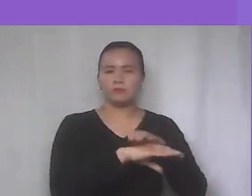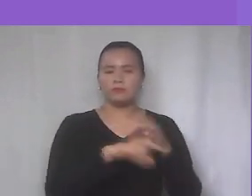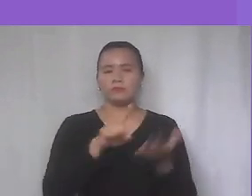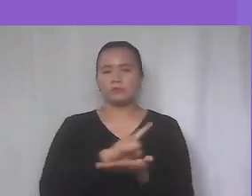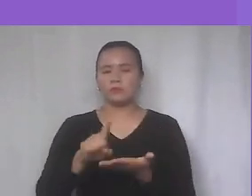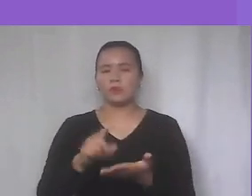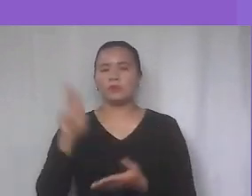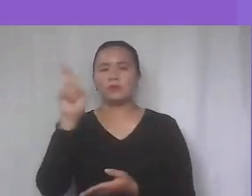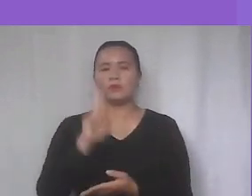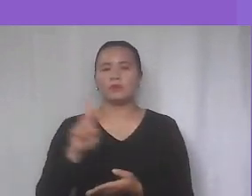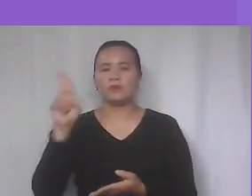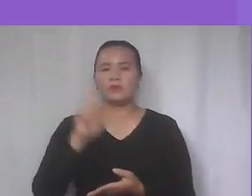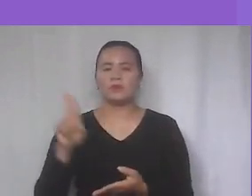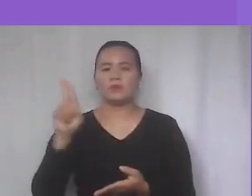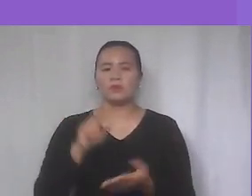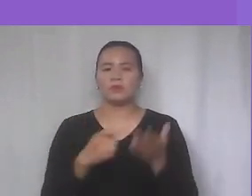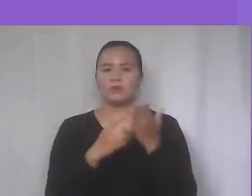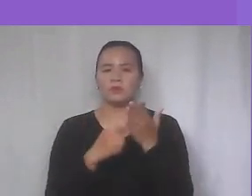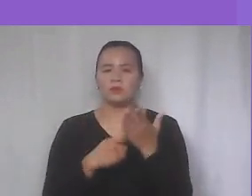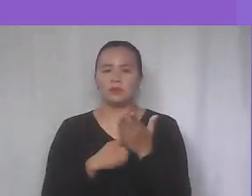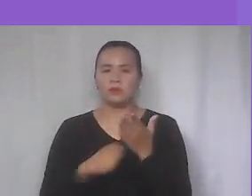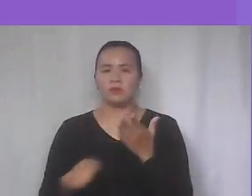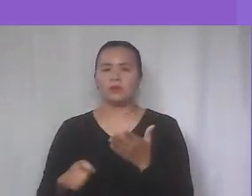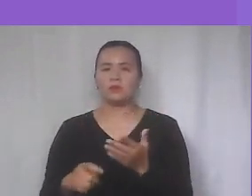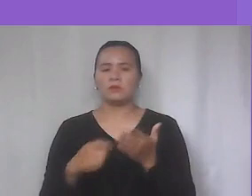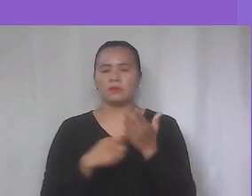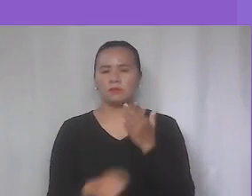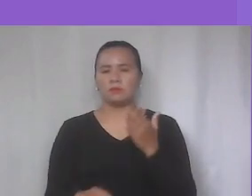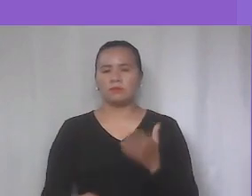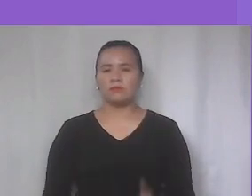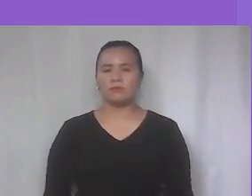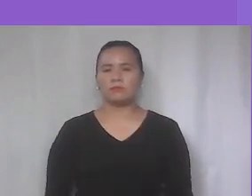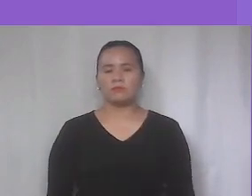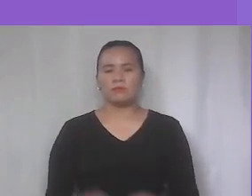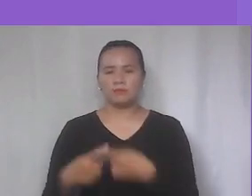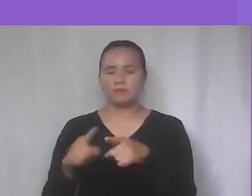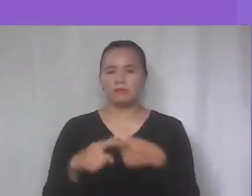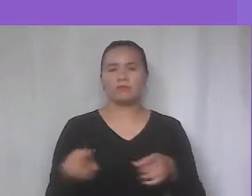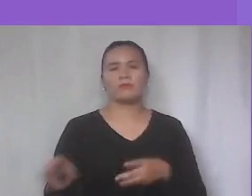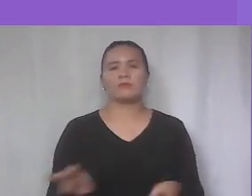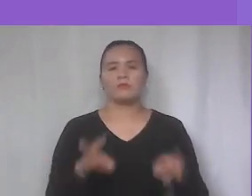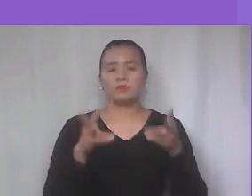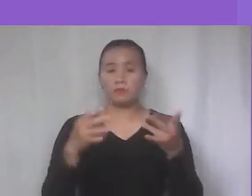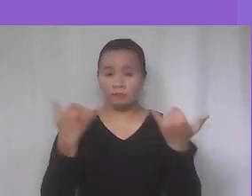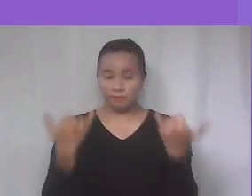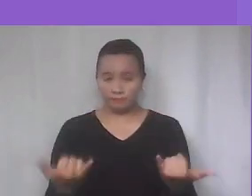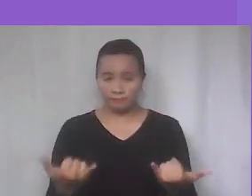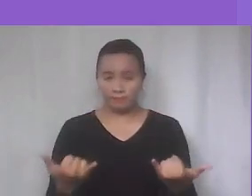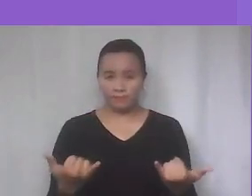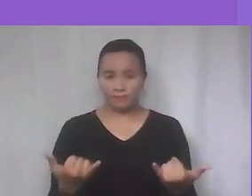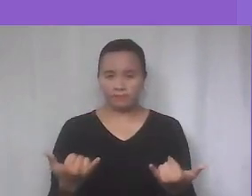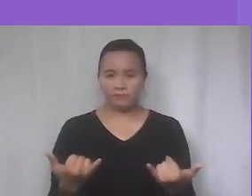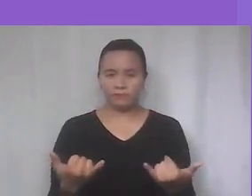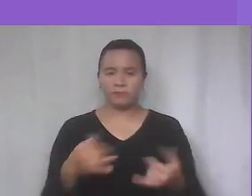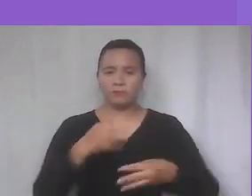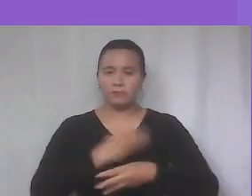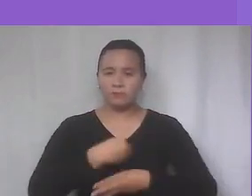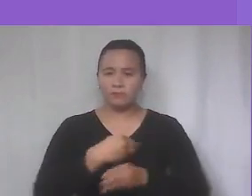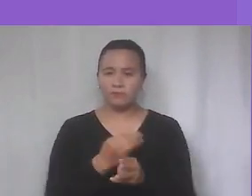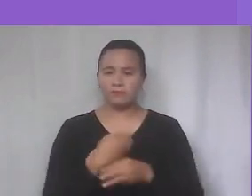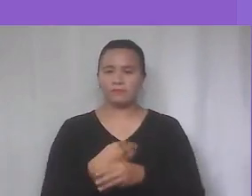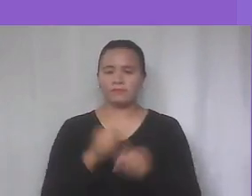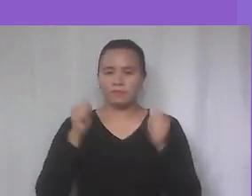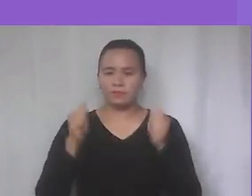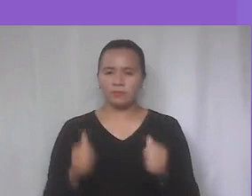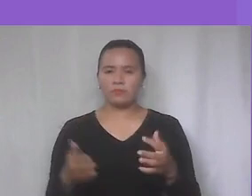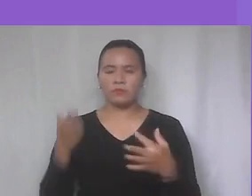our learners in special circumstances. Today's event is made possible by the Department of Education through the